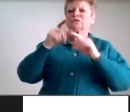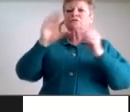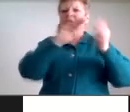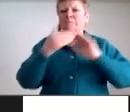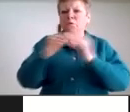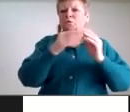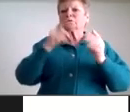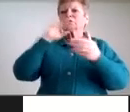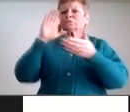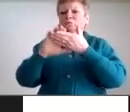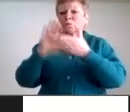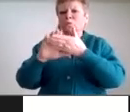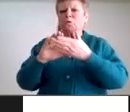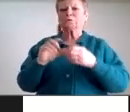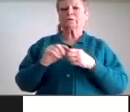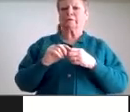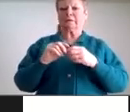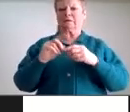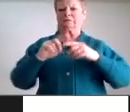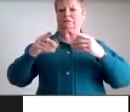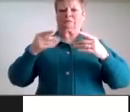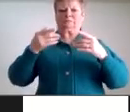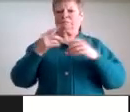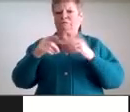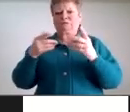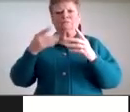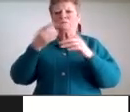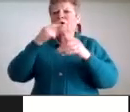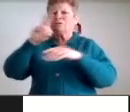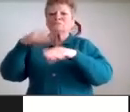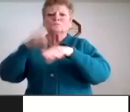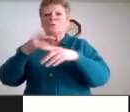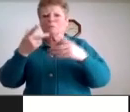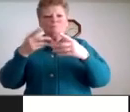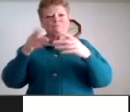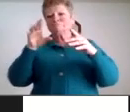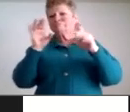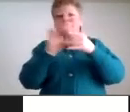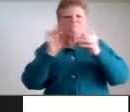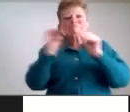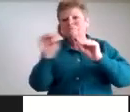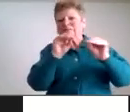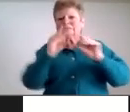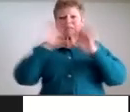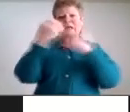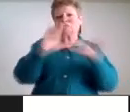communities, just like Leah Fulmerton is doing on a regular basis with her classrooms. Thank you so much.